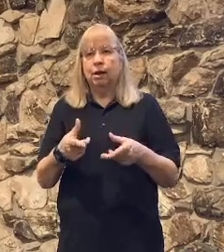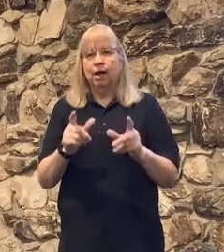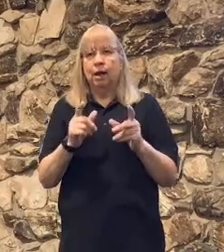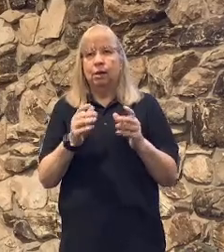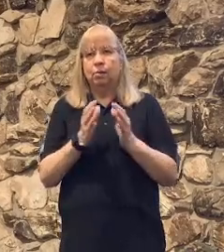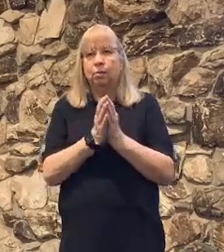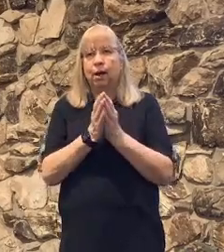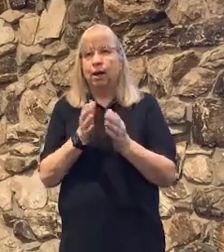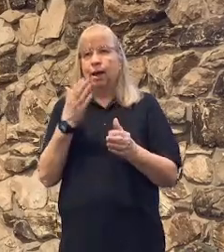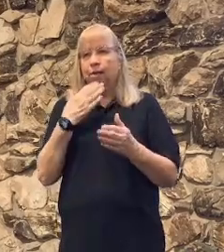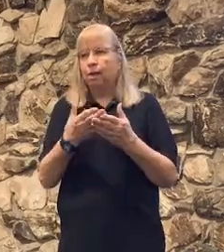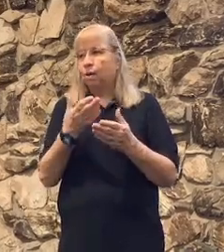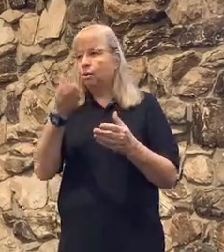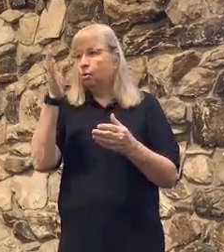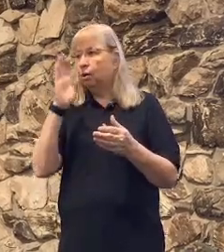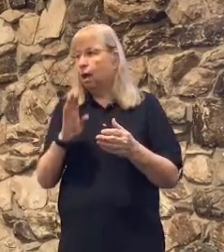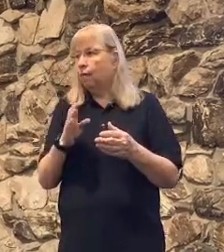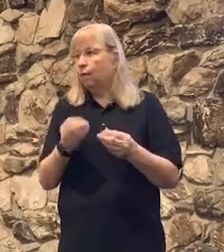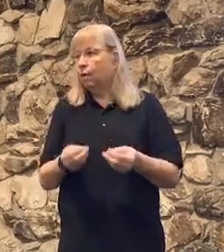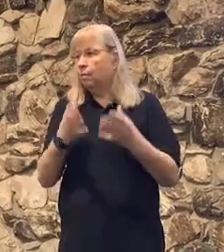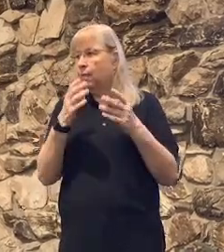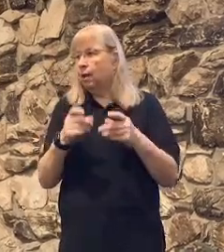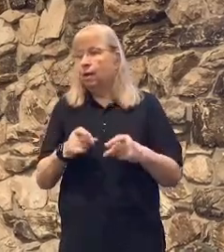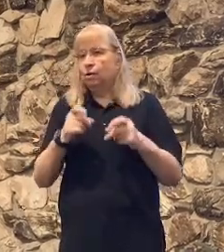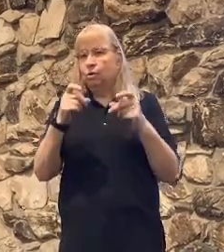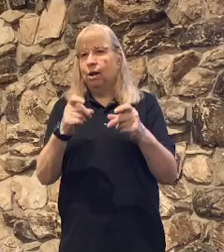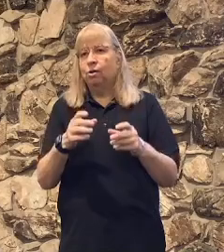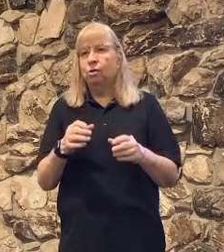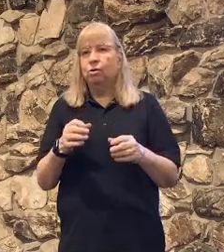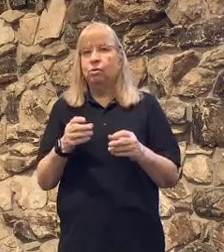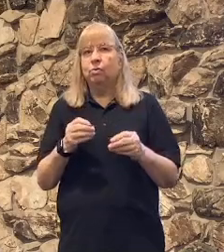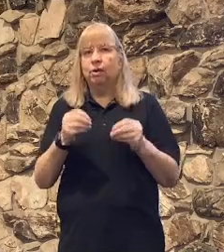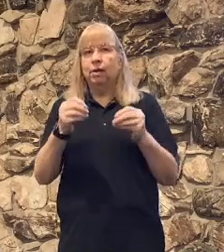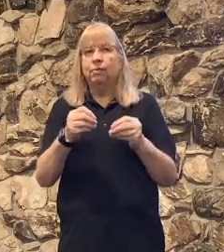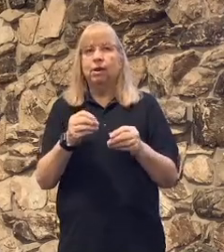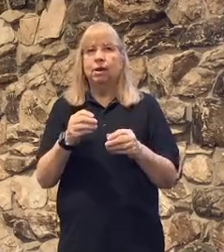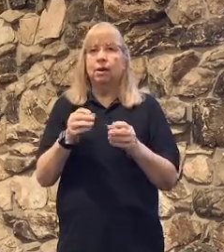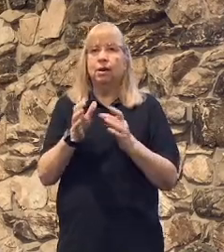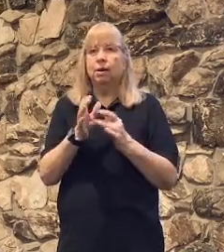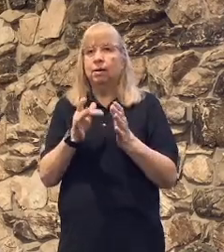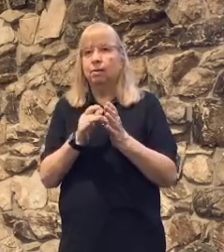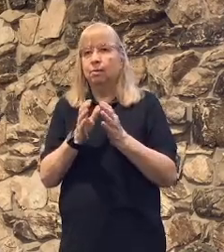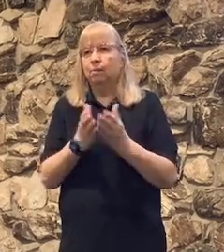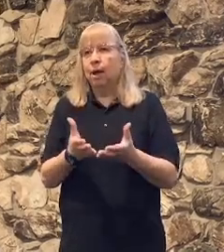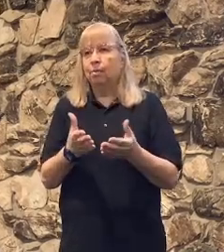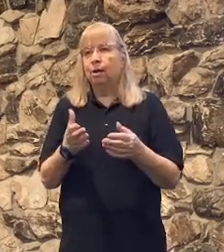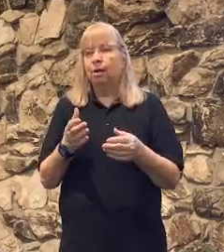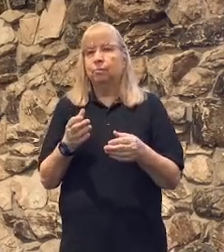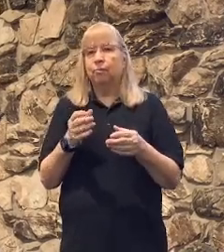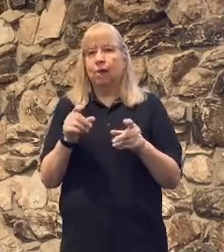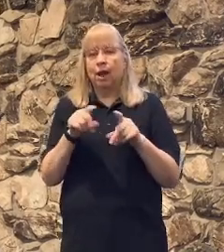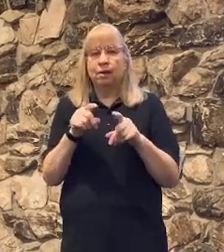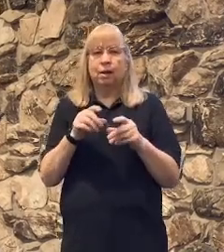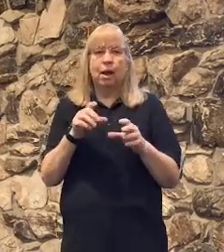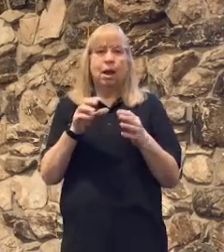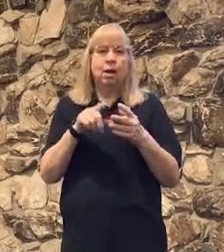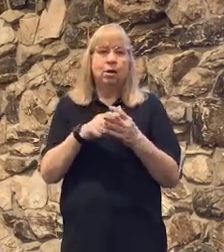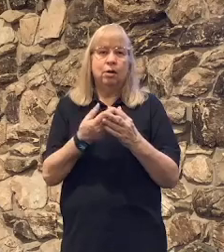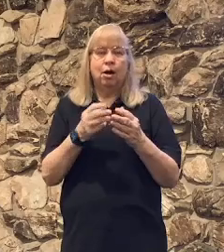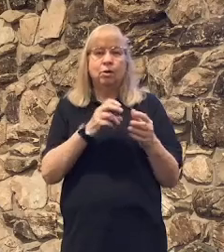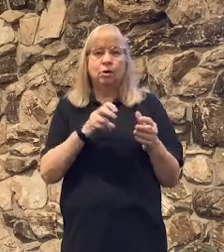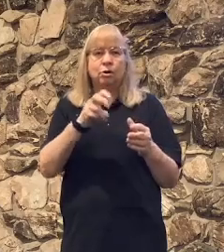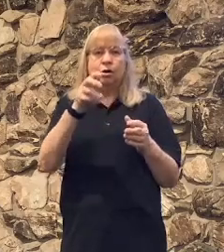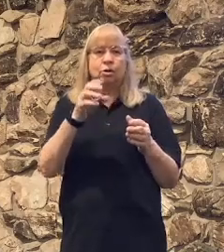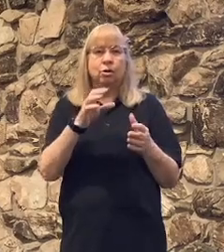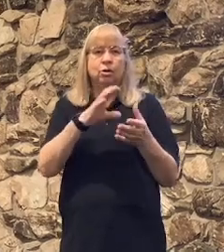Thank you, God, for the many treasures you have provided in the Bible. Bless Jade and Cora as they start their journey to learn more about you as